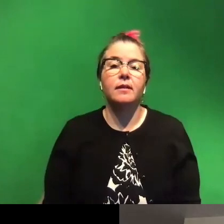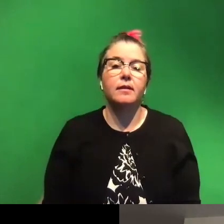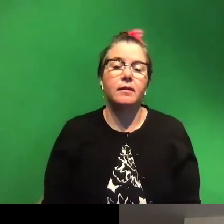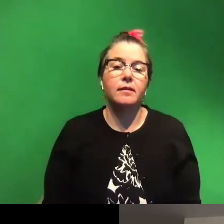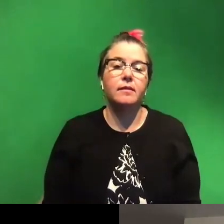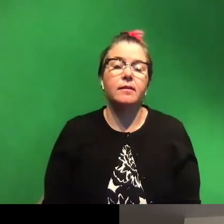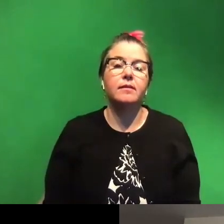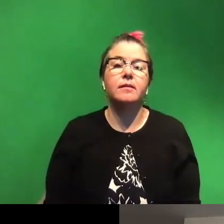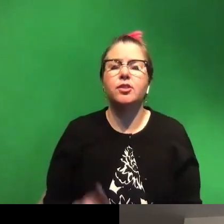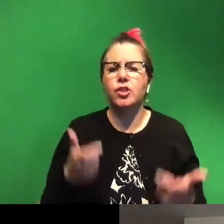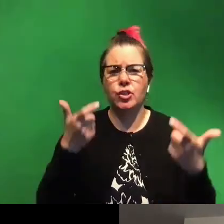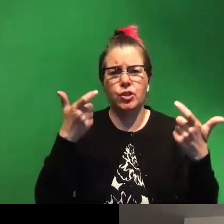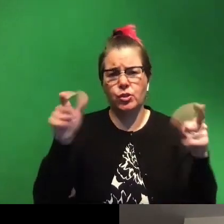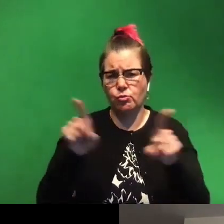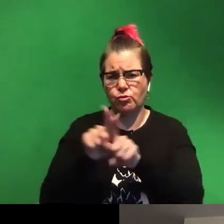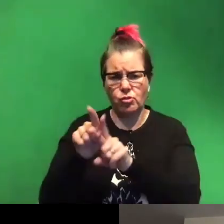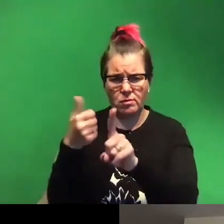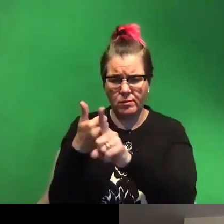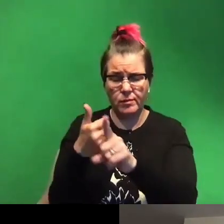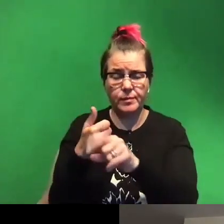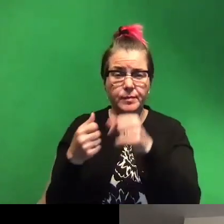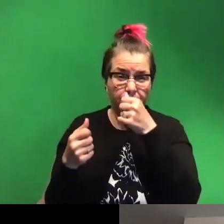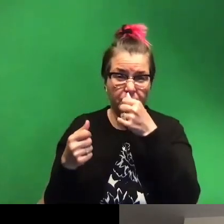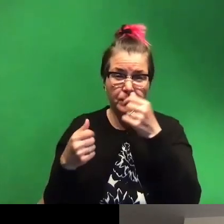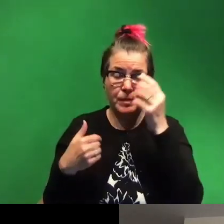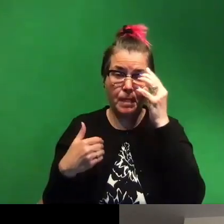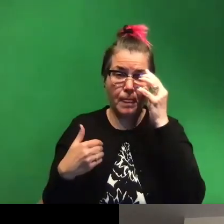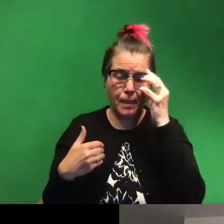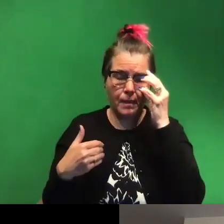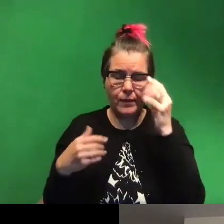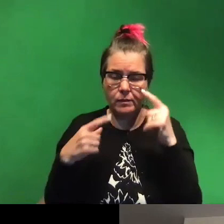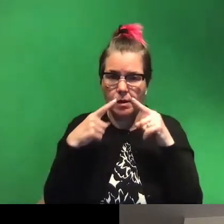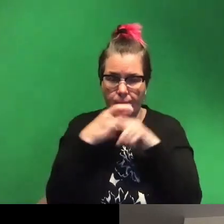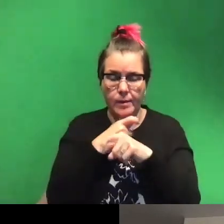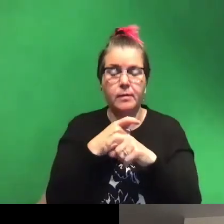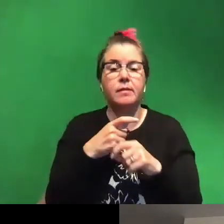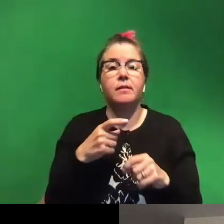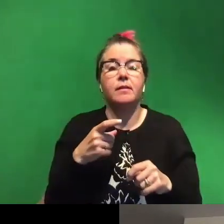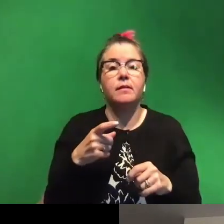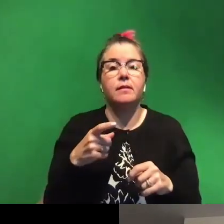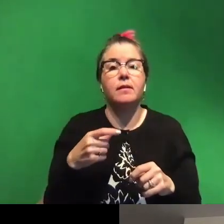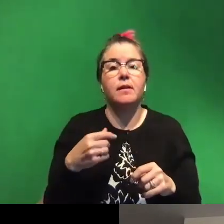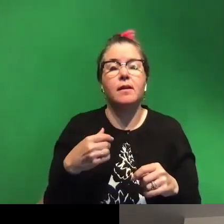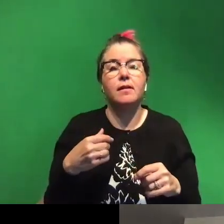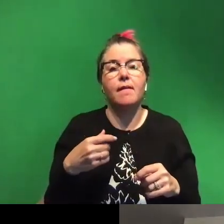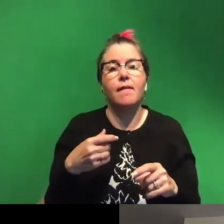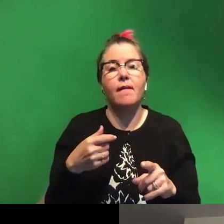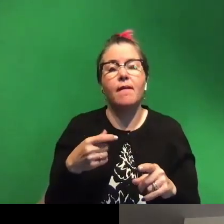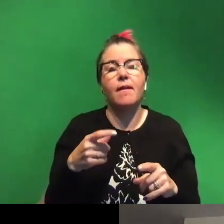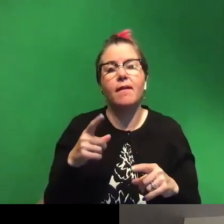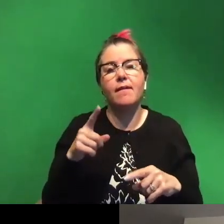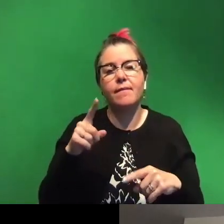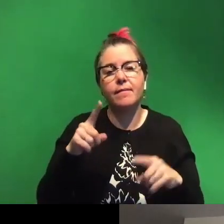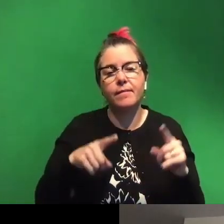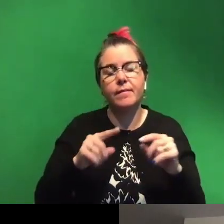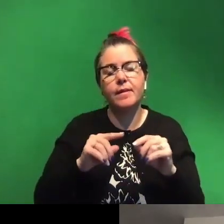Betelgeuse is a huge star, and it's very complex, and it has it varies in